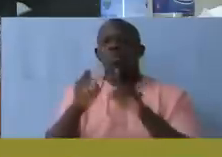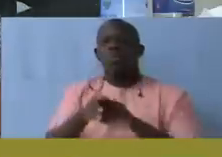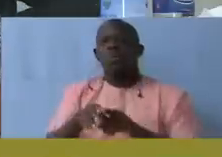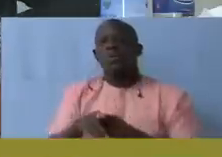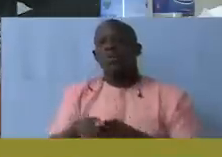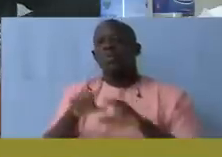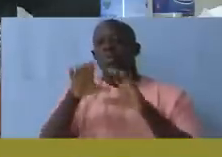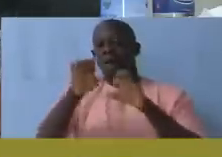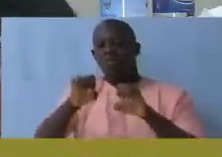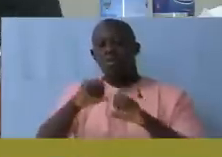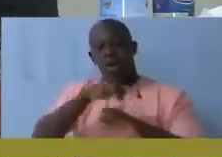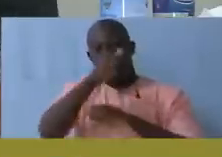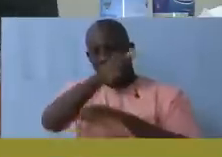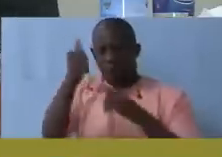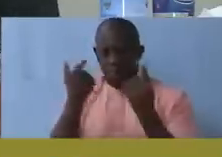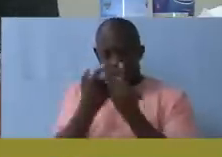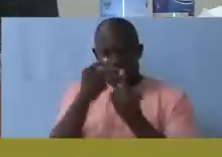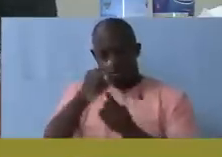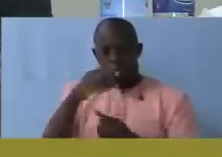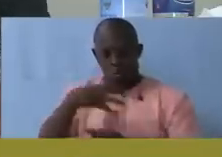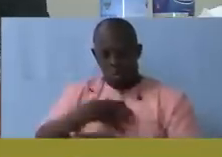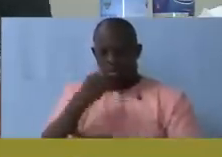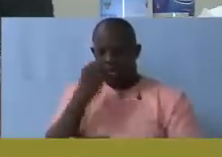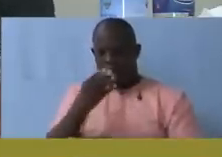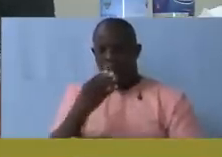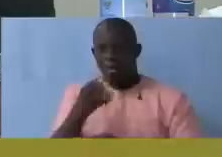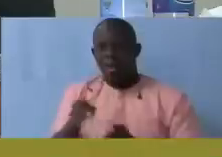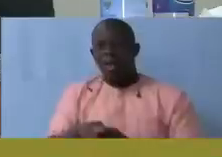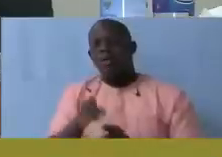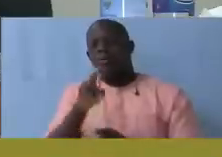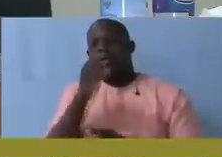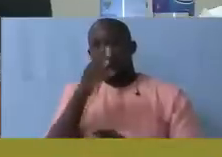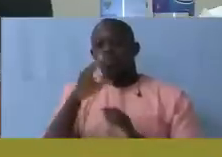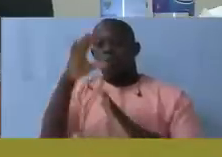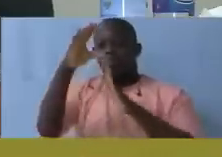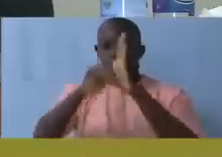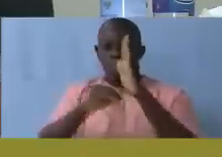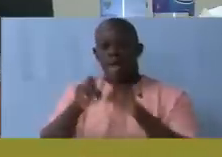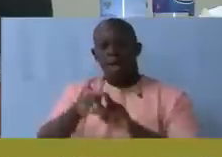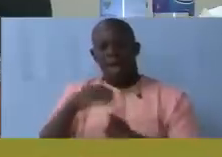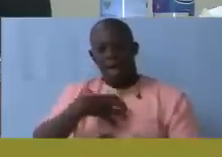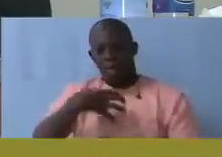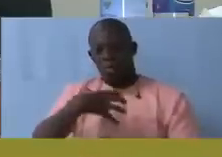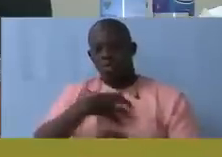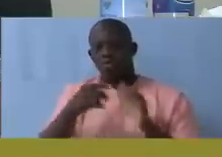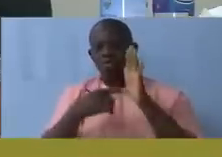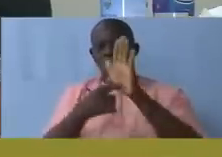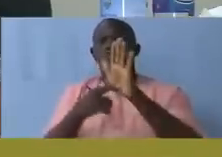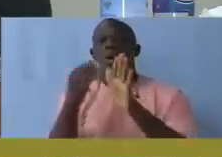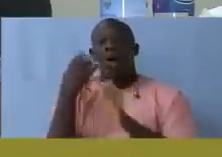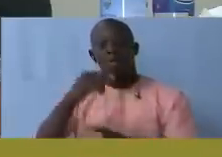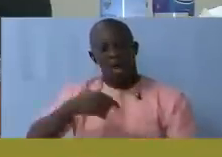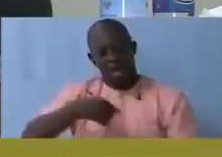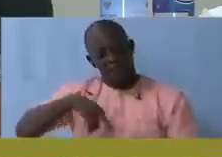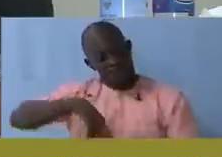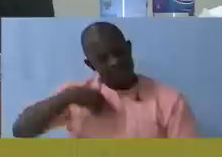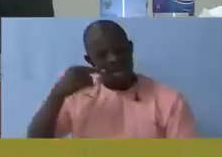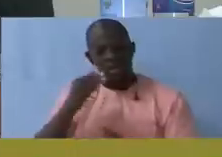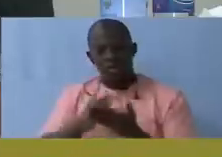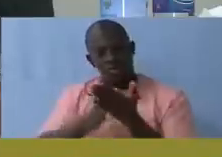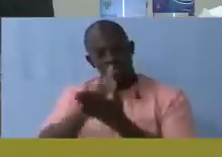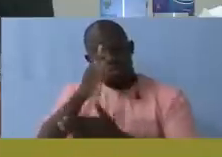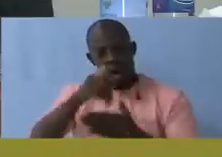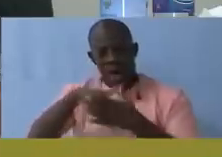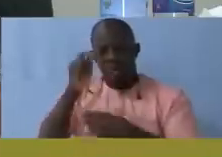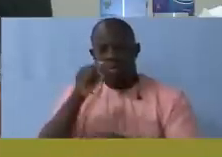say. You said here, to sum up, I want to express how I felt throughout that period and